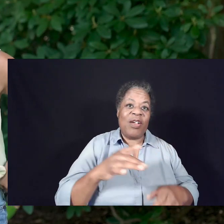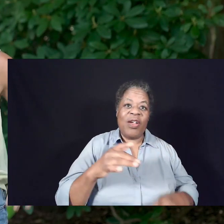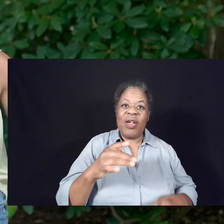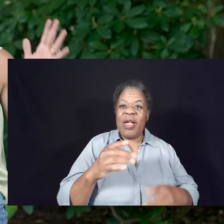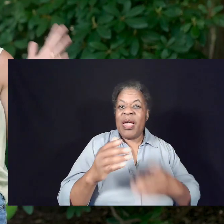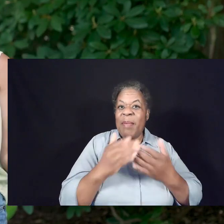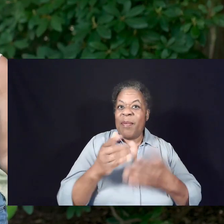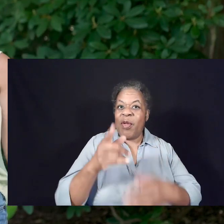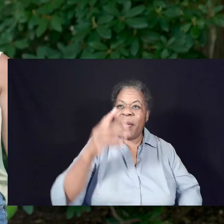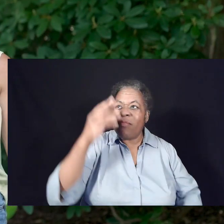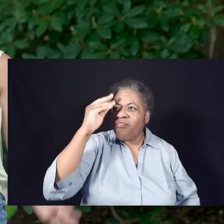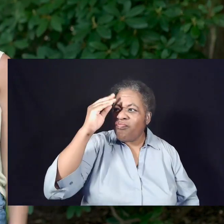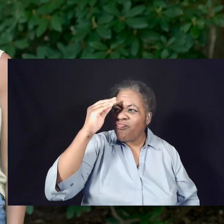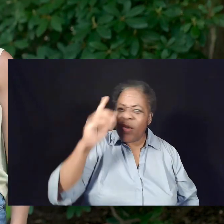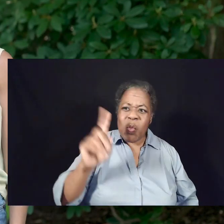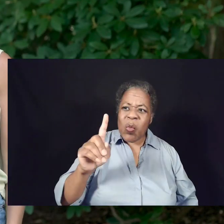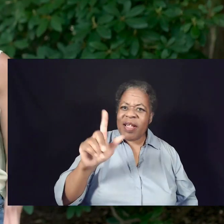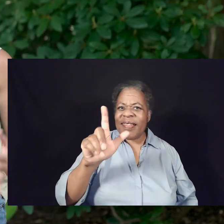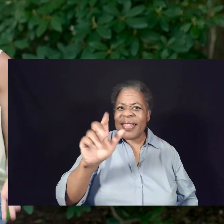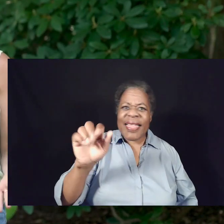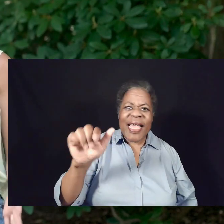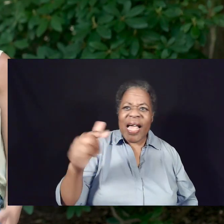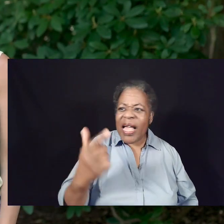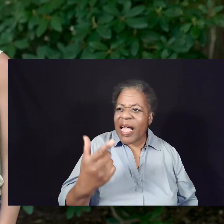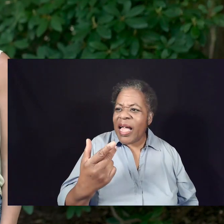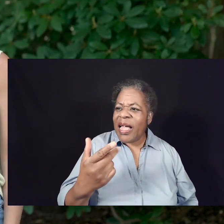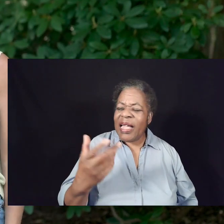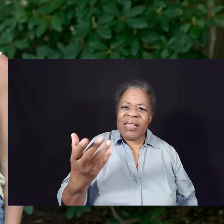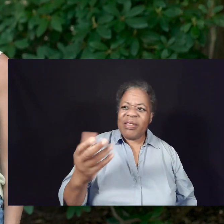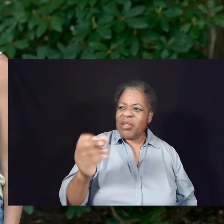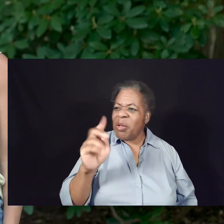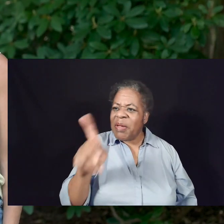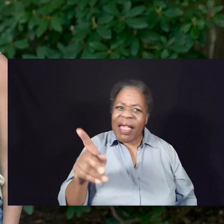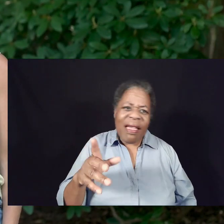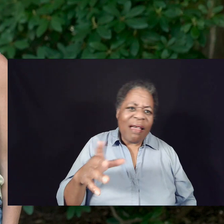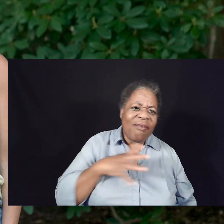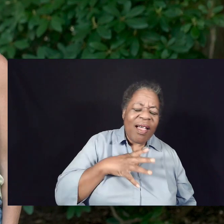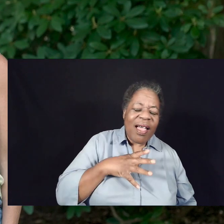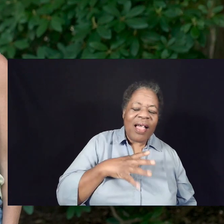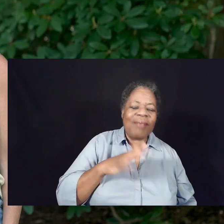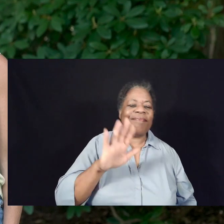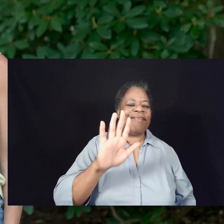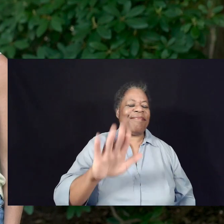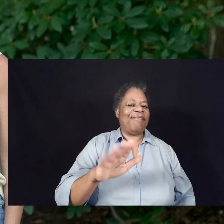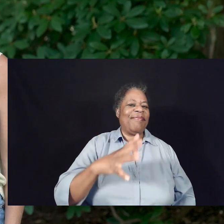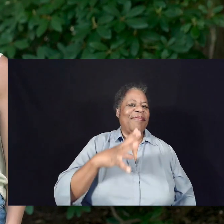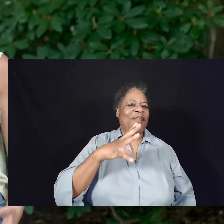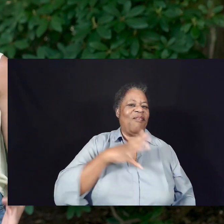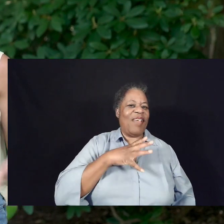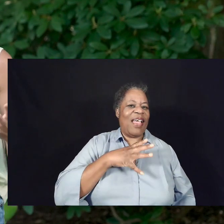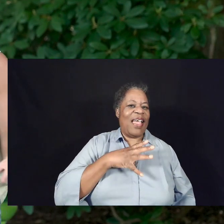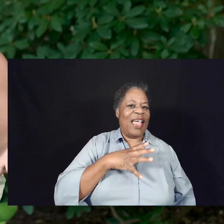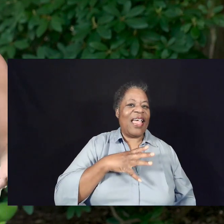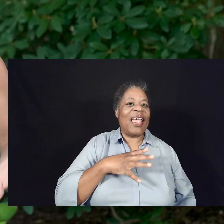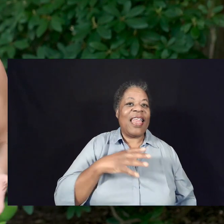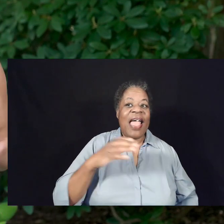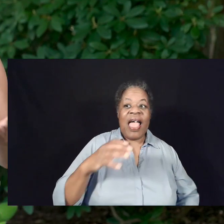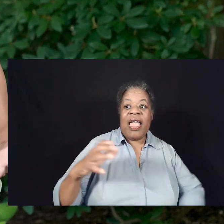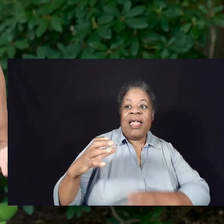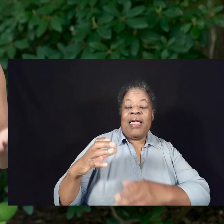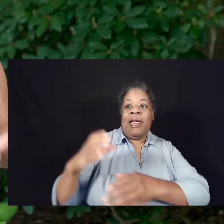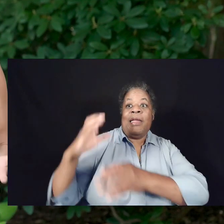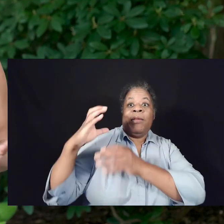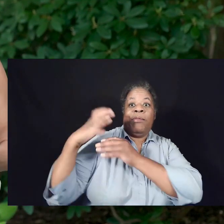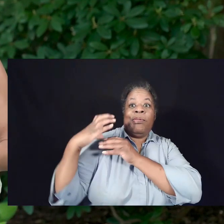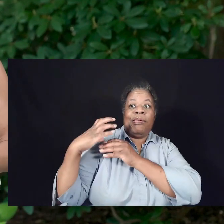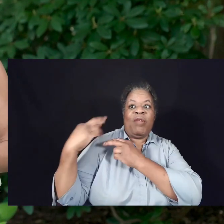okay? I am. I had taken on some of the online campus pastor responsibilities for an interim time with the hope of having